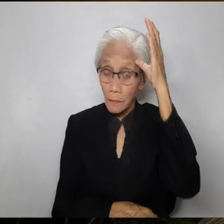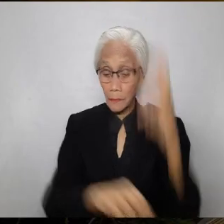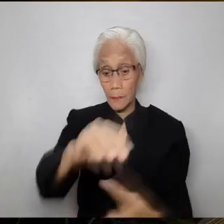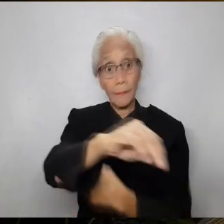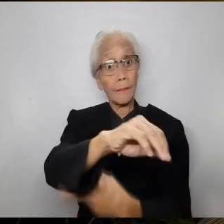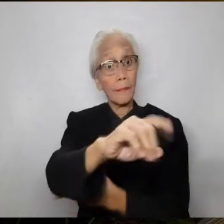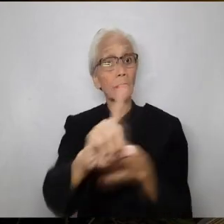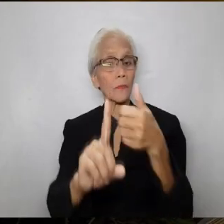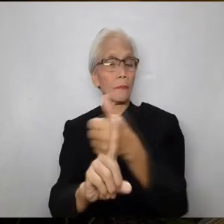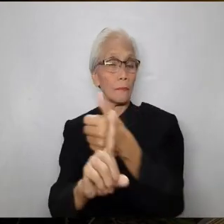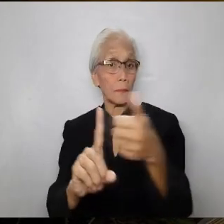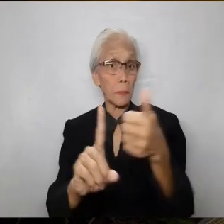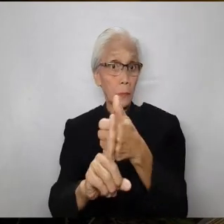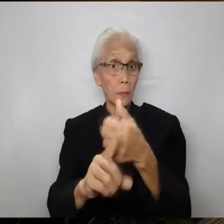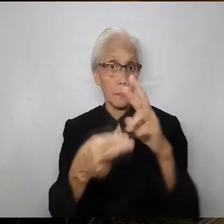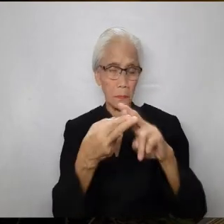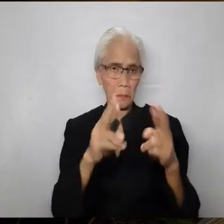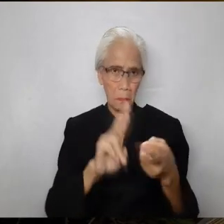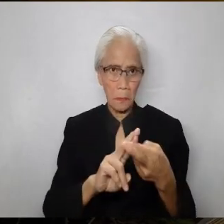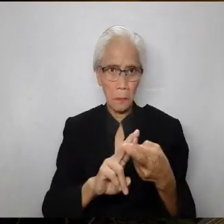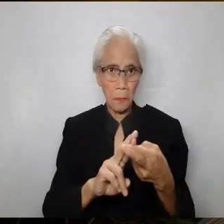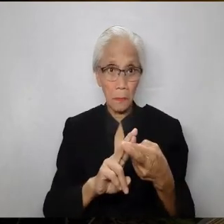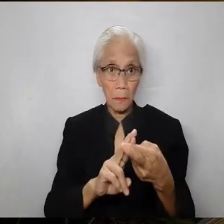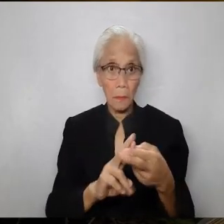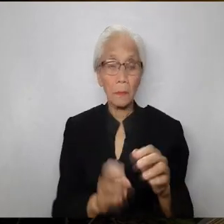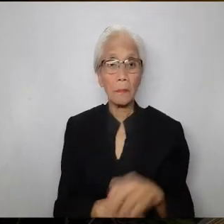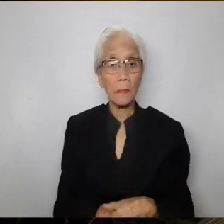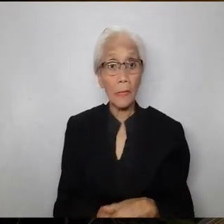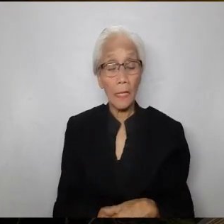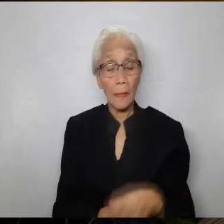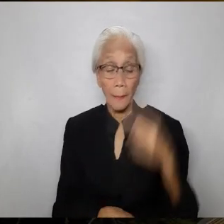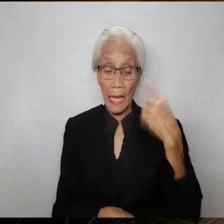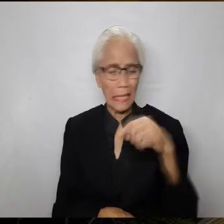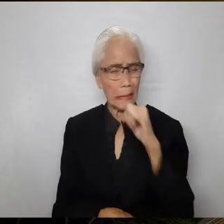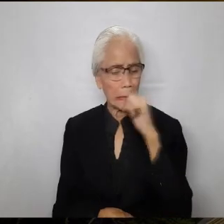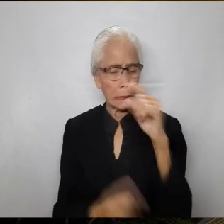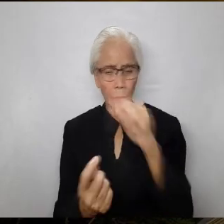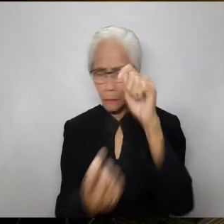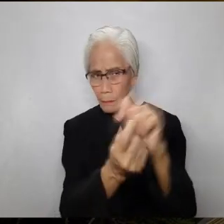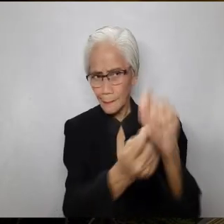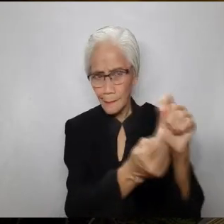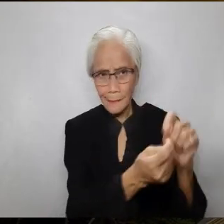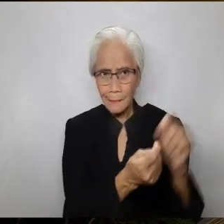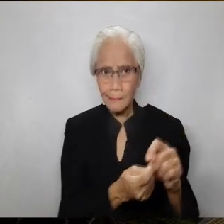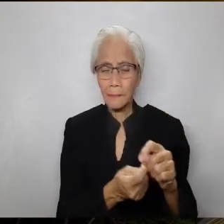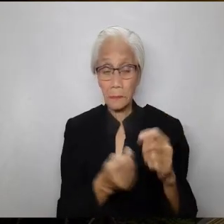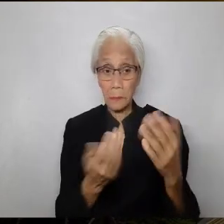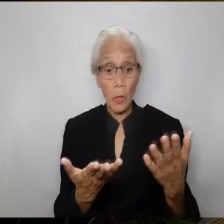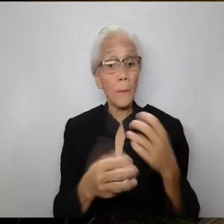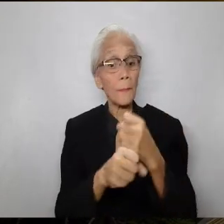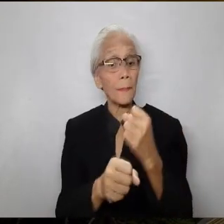this concerns the bridge of abusive relationships. For brevity's sake, I won't go